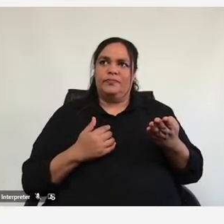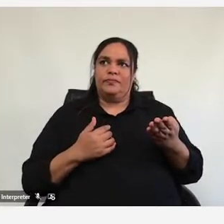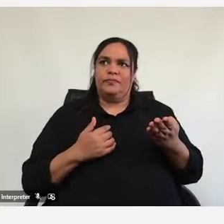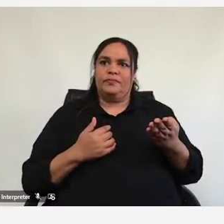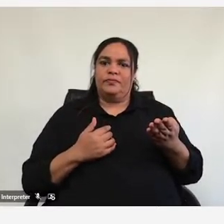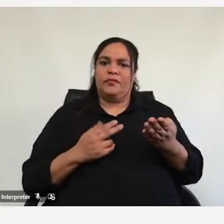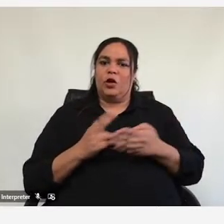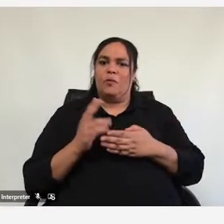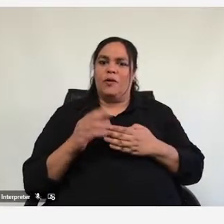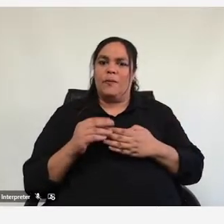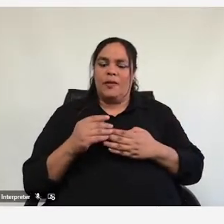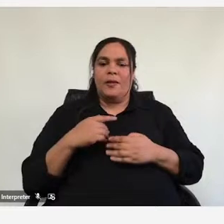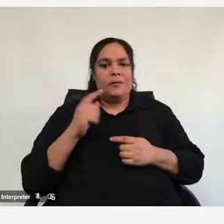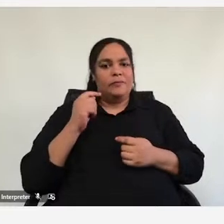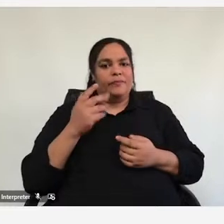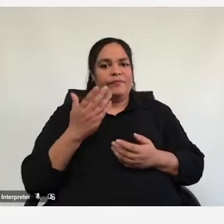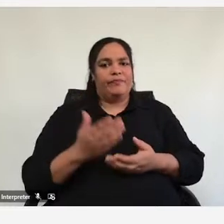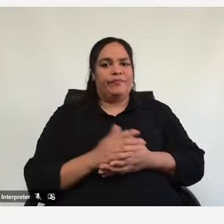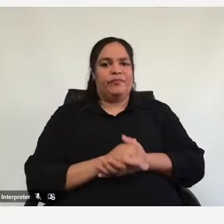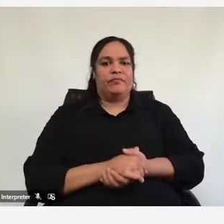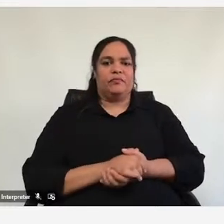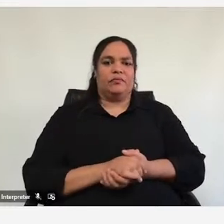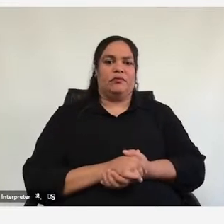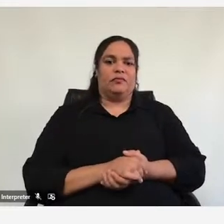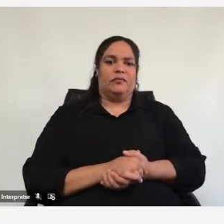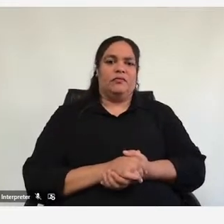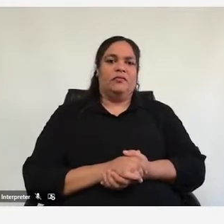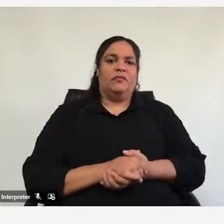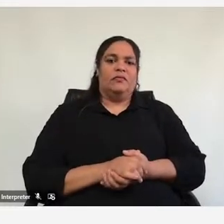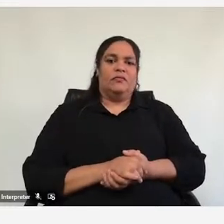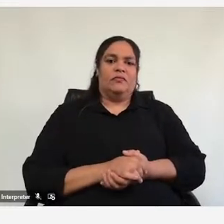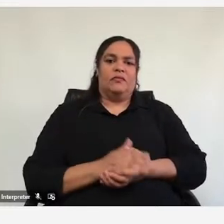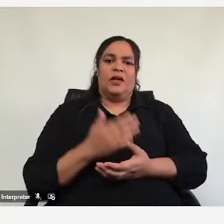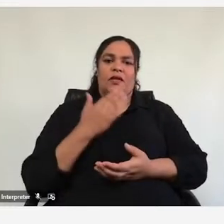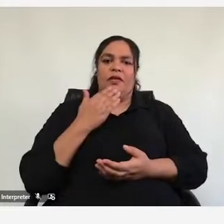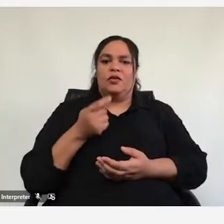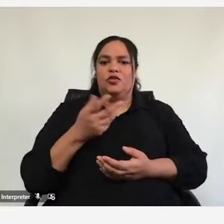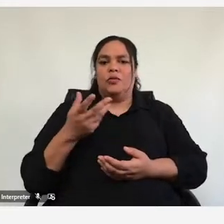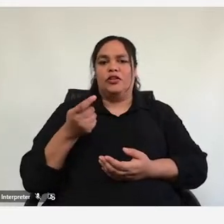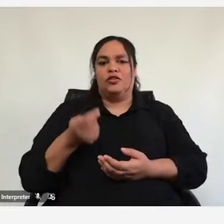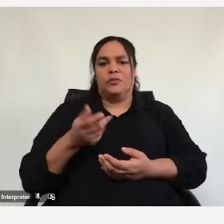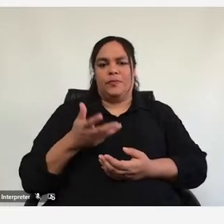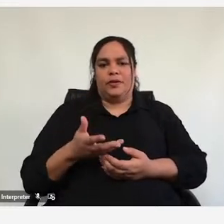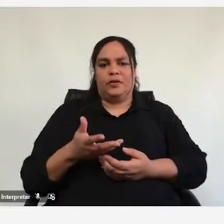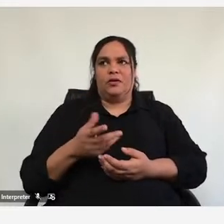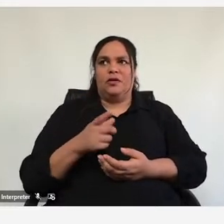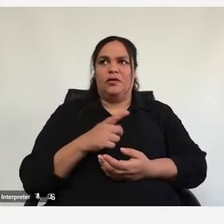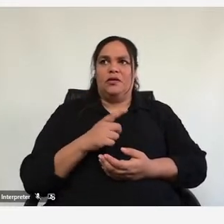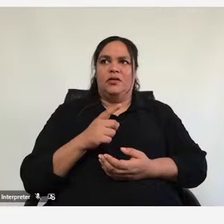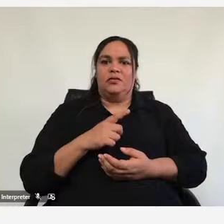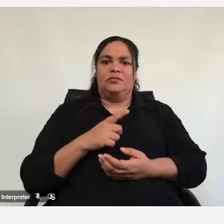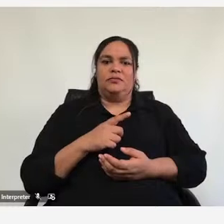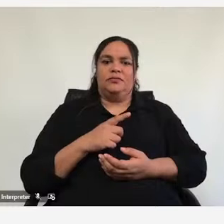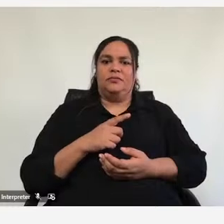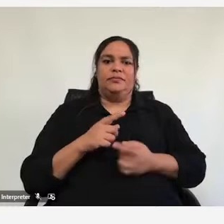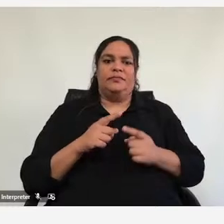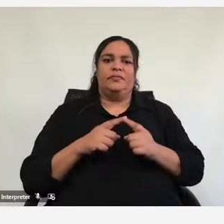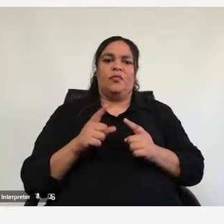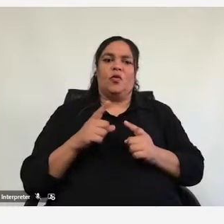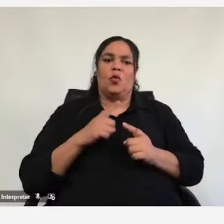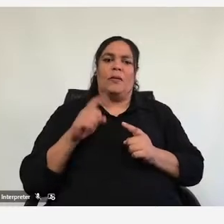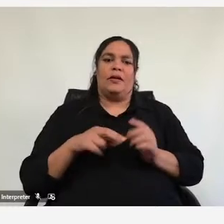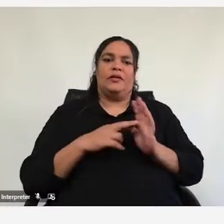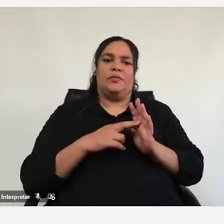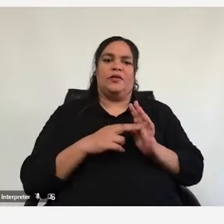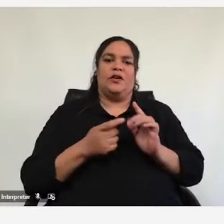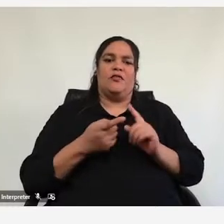Honourable Member, I recognize you. Thank you very much, Speaker. Why must we allow a representative of